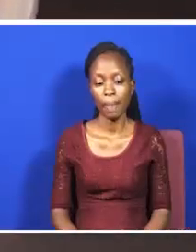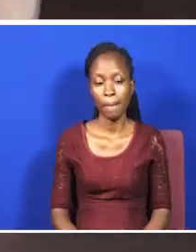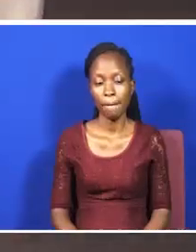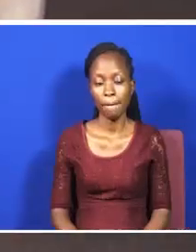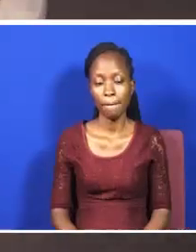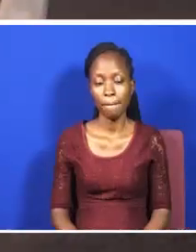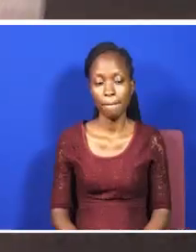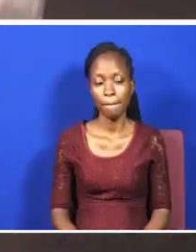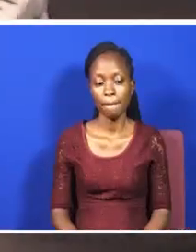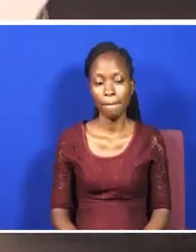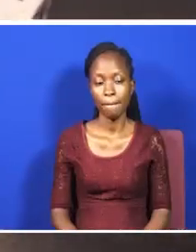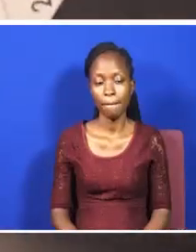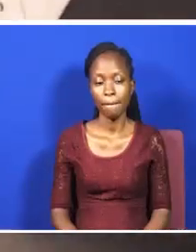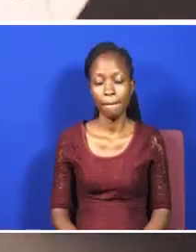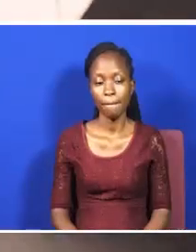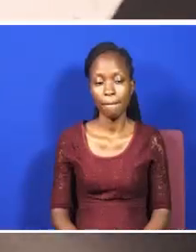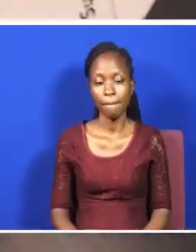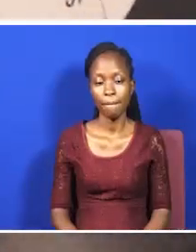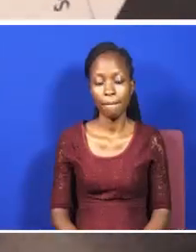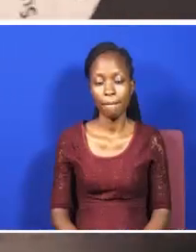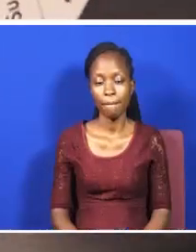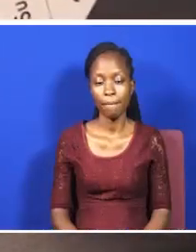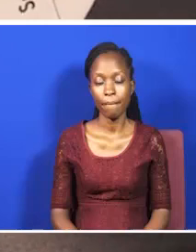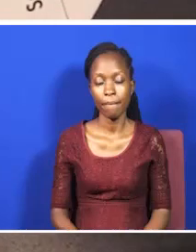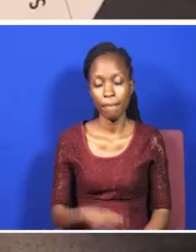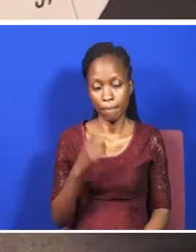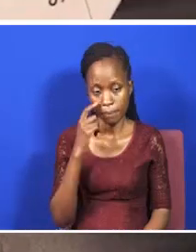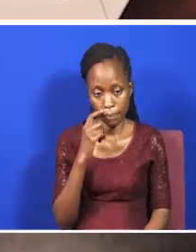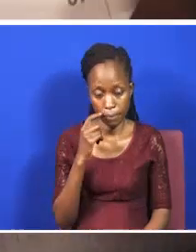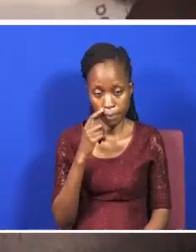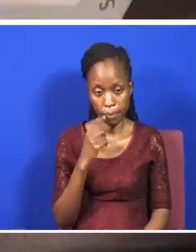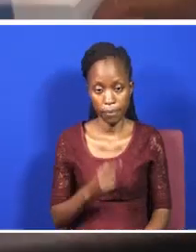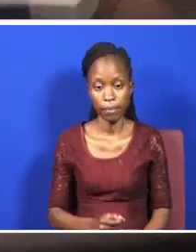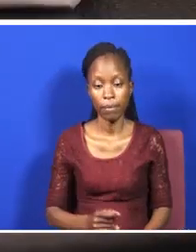Right there. Just like this other boat.